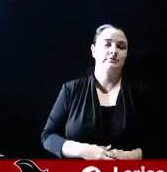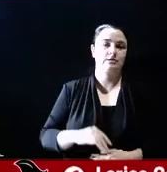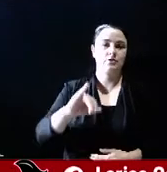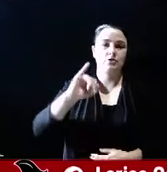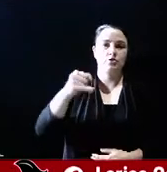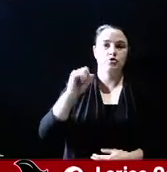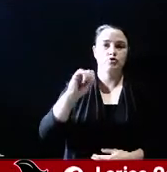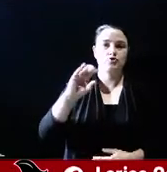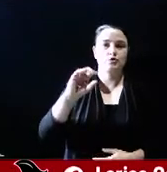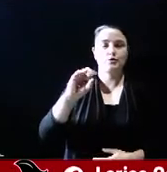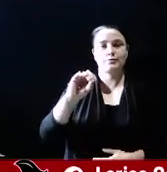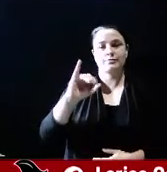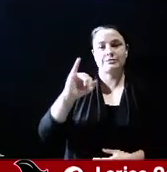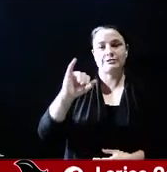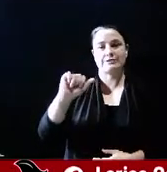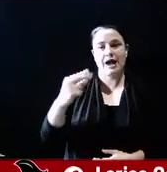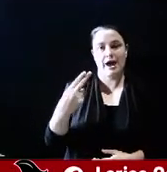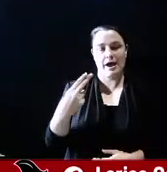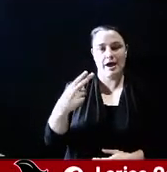Josiah Ashton Hay.